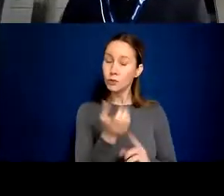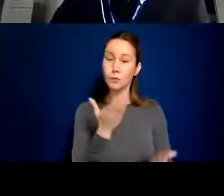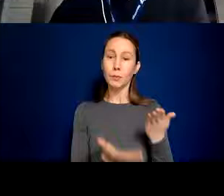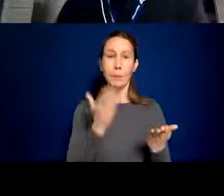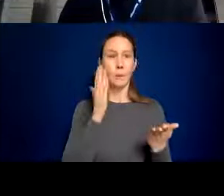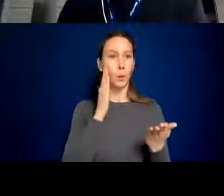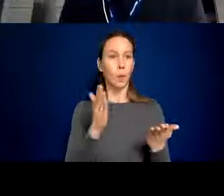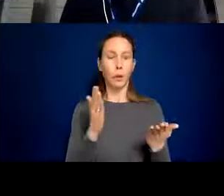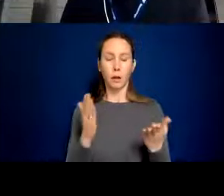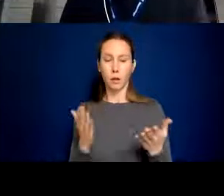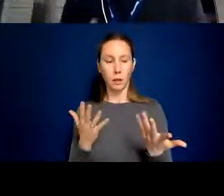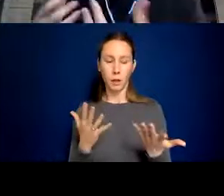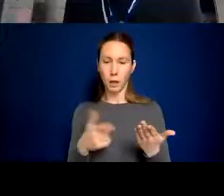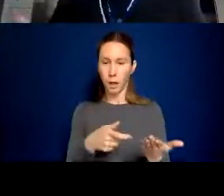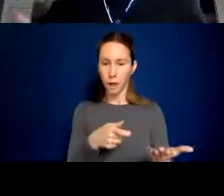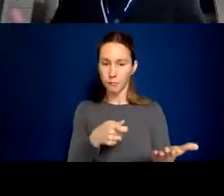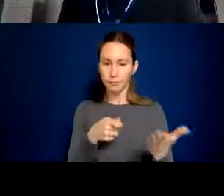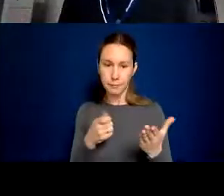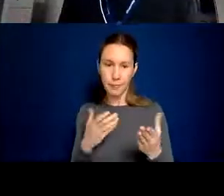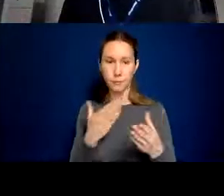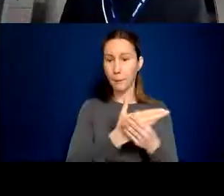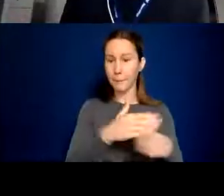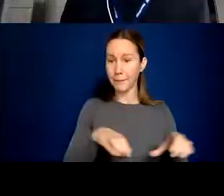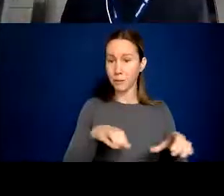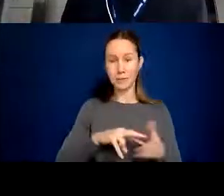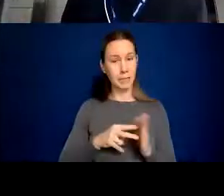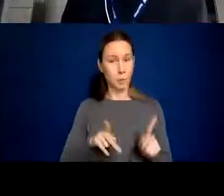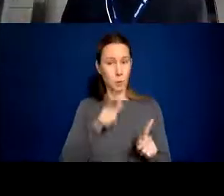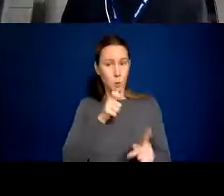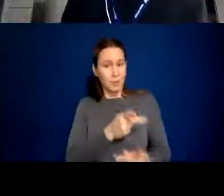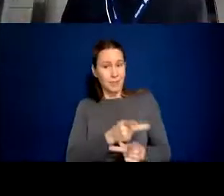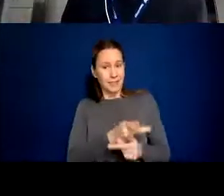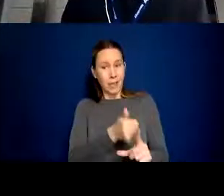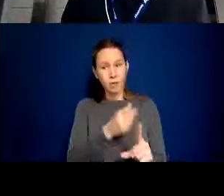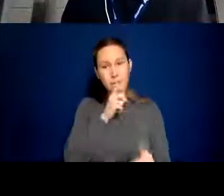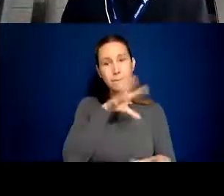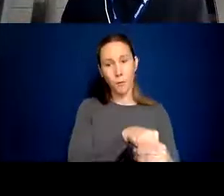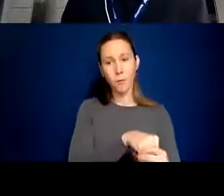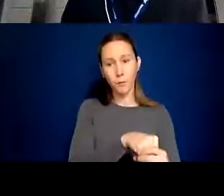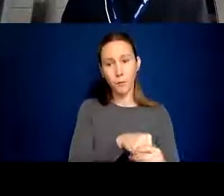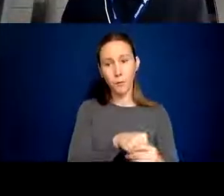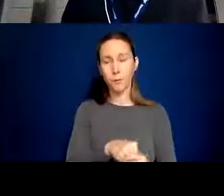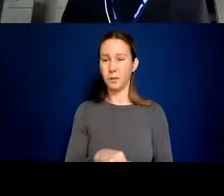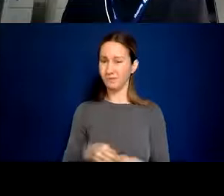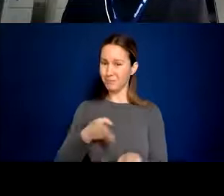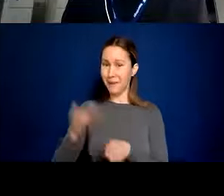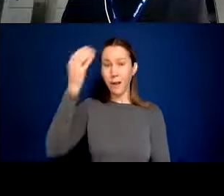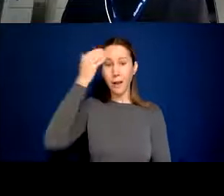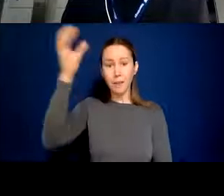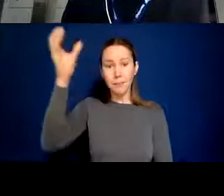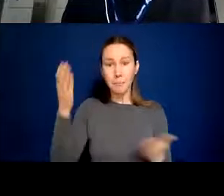disruptive behaviors in which the caregiver is involved. So here, really, the main concept is to try to